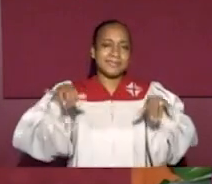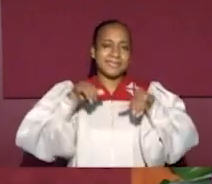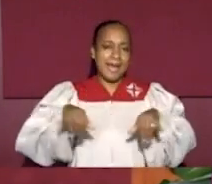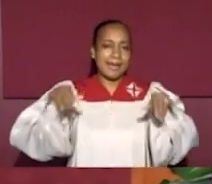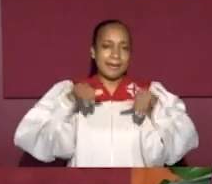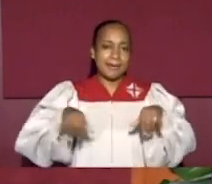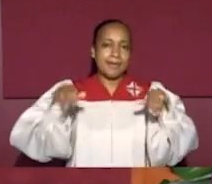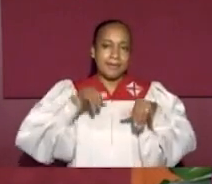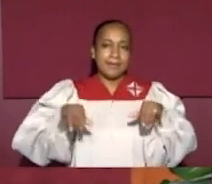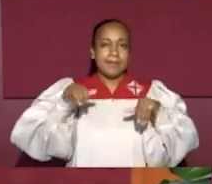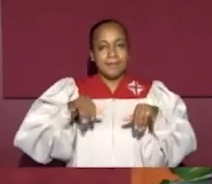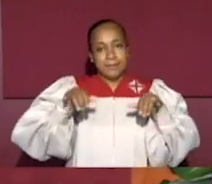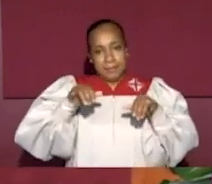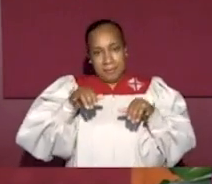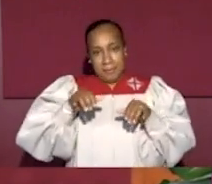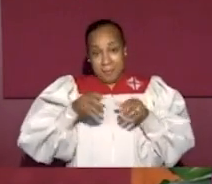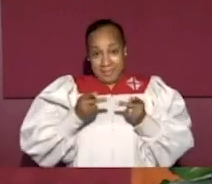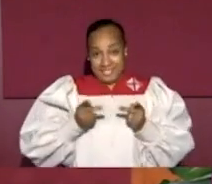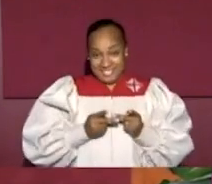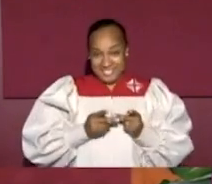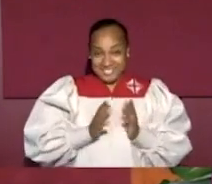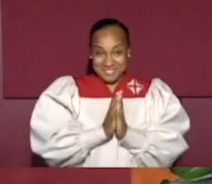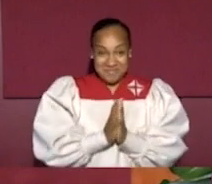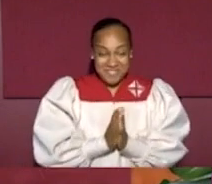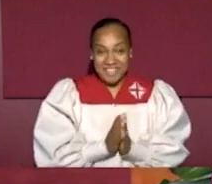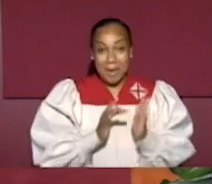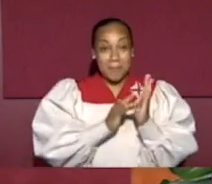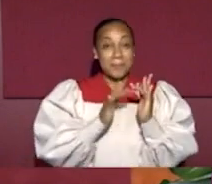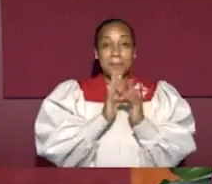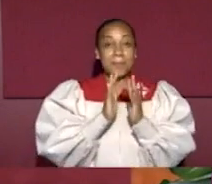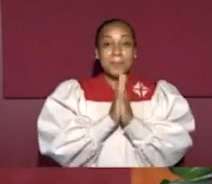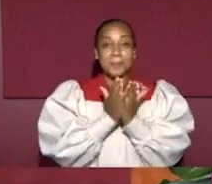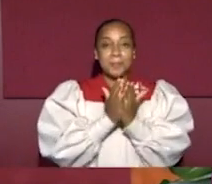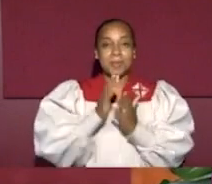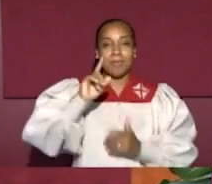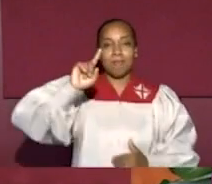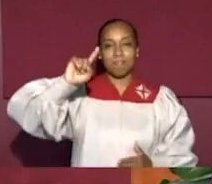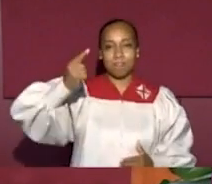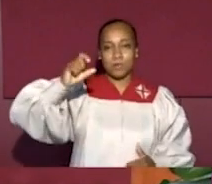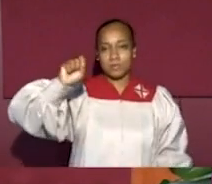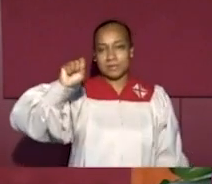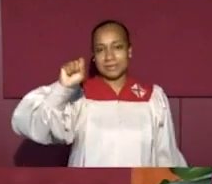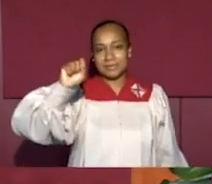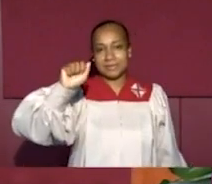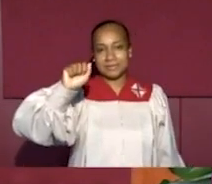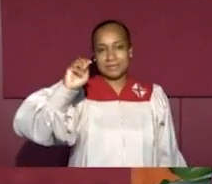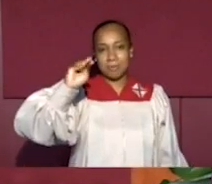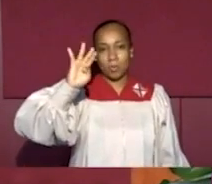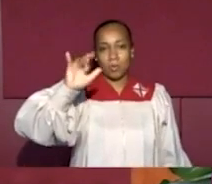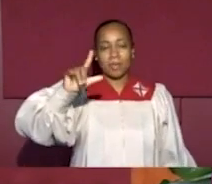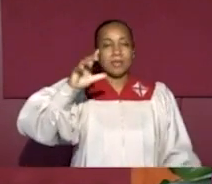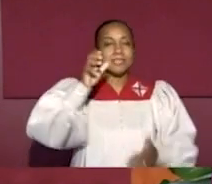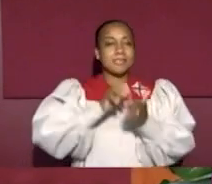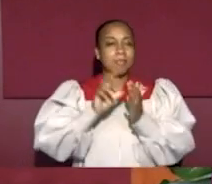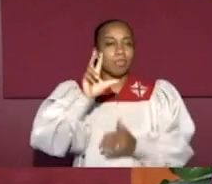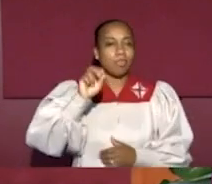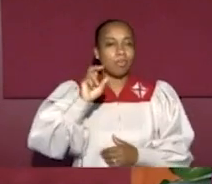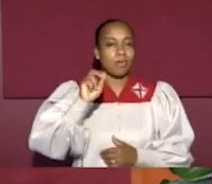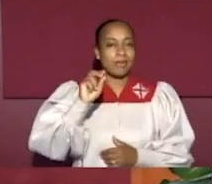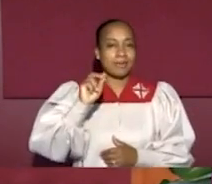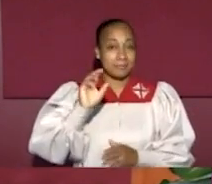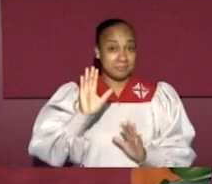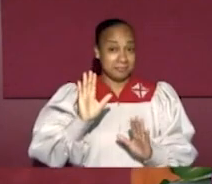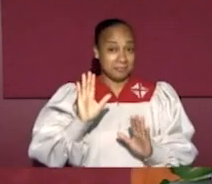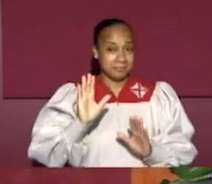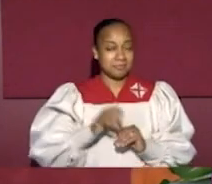So you have your Bibles. I'm going to ask you to go to 1 Samuel chapter 30. You'll have some time to get there.